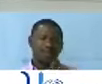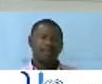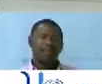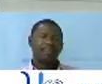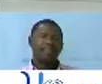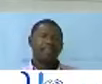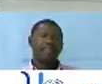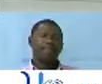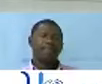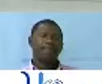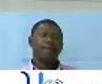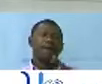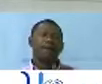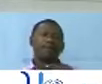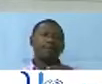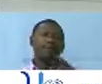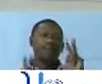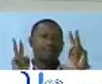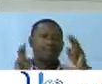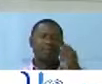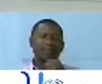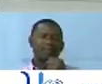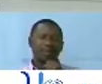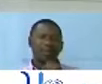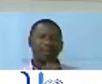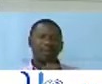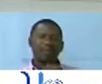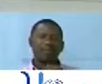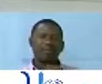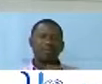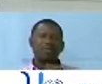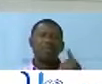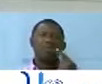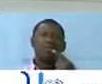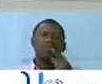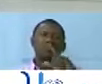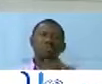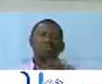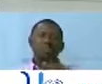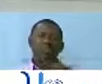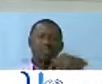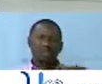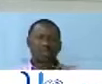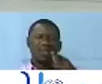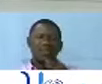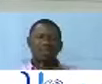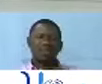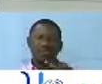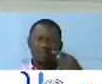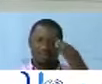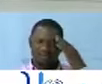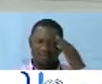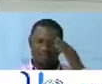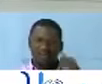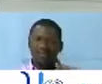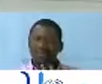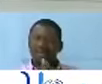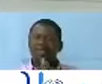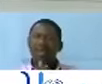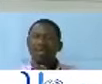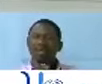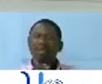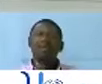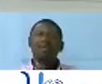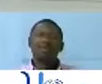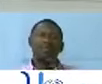seemingly nationalist in his orientation. Ci ñu gisé ko rek ne nek na ko xamné dal ku jital riwam la won ci ndjel